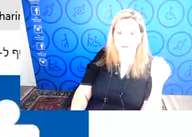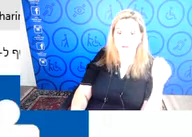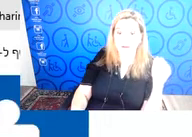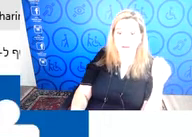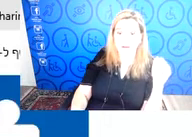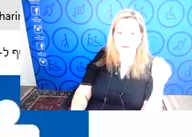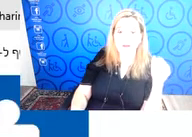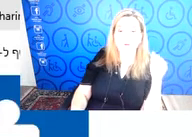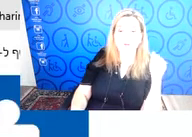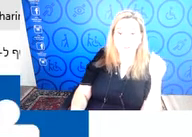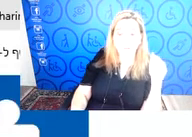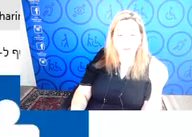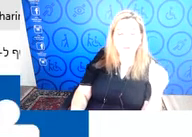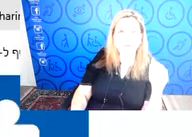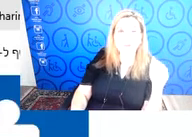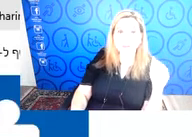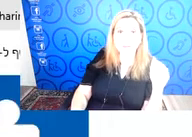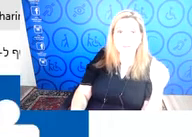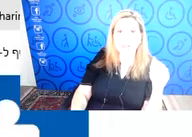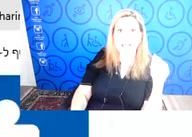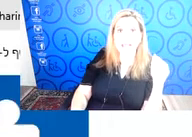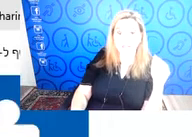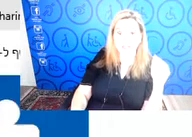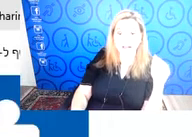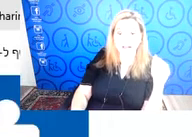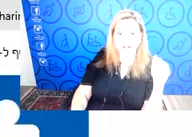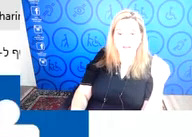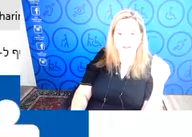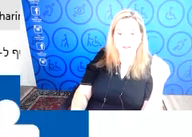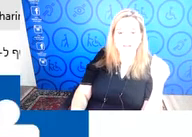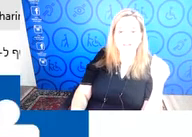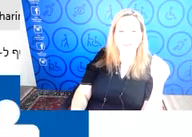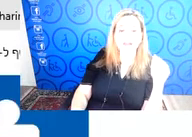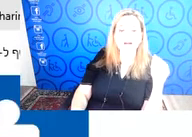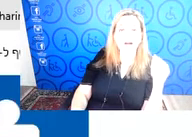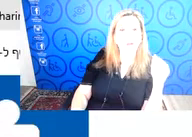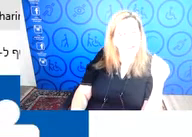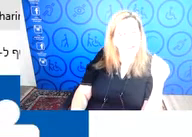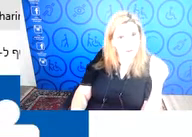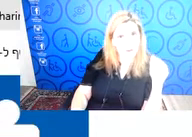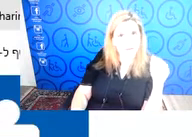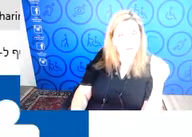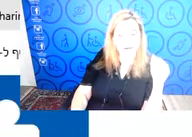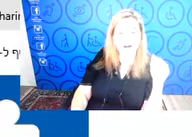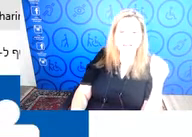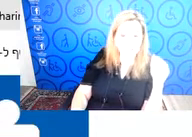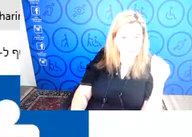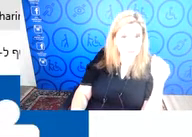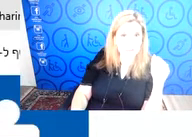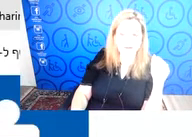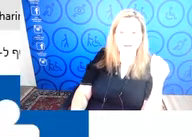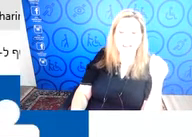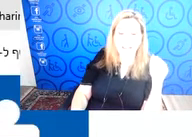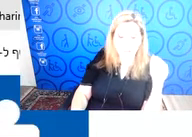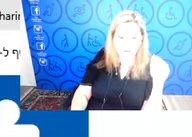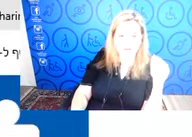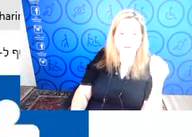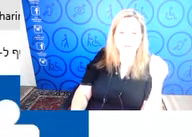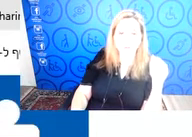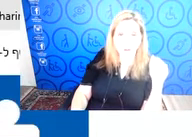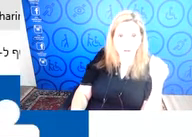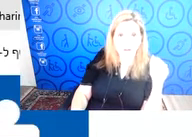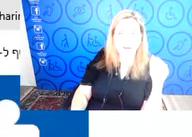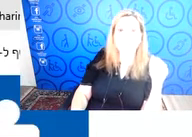biggest minority, which are people with disabilities and the elderly. They are our parents, our siblings, our neighbors,